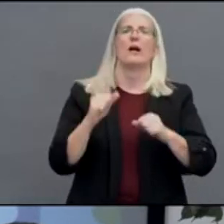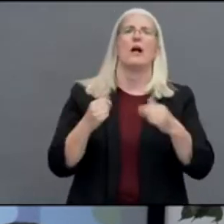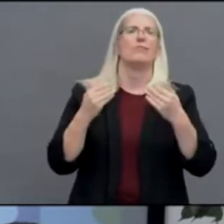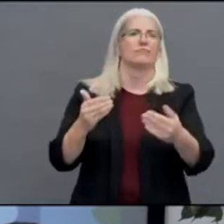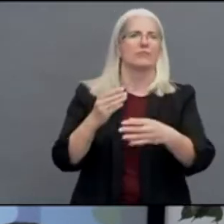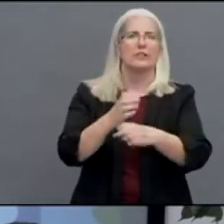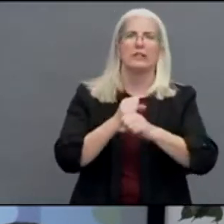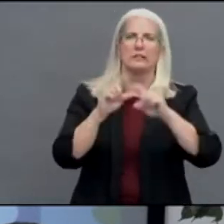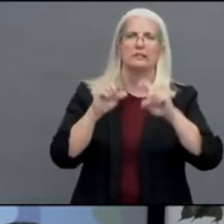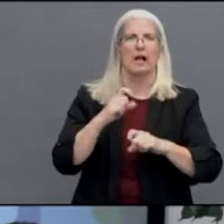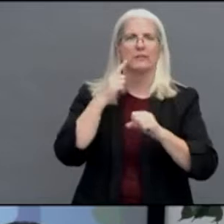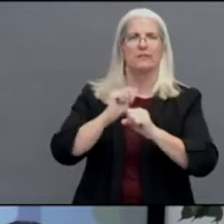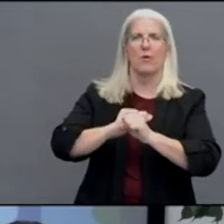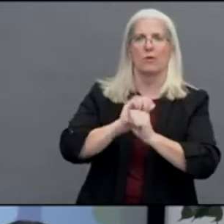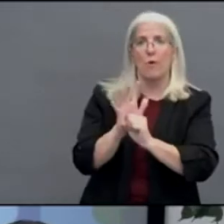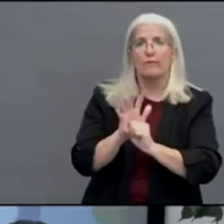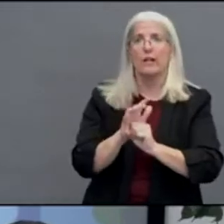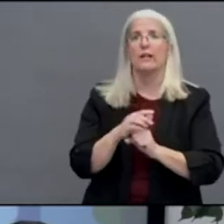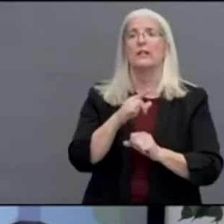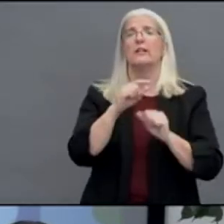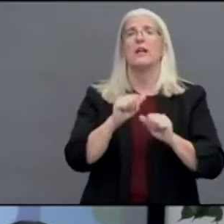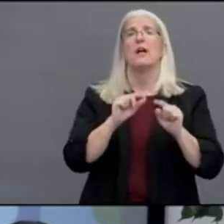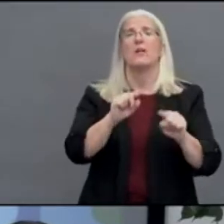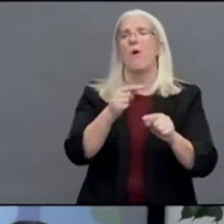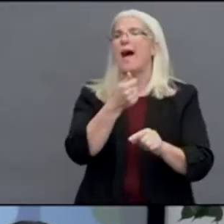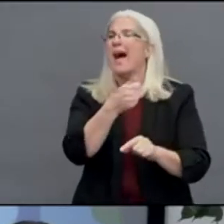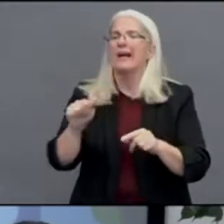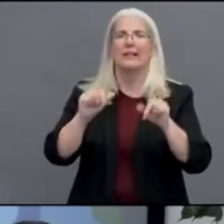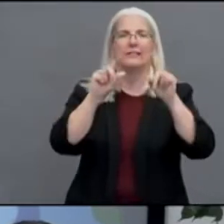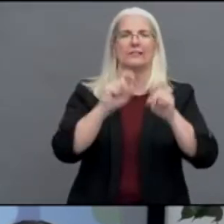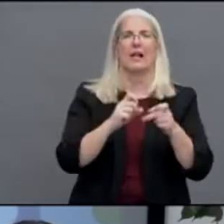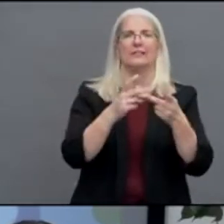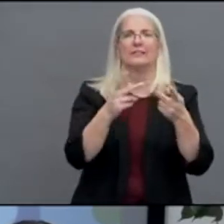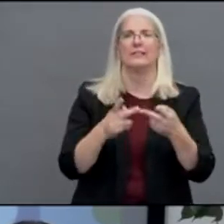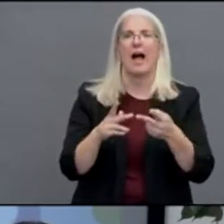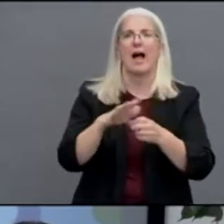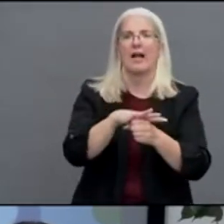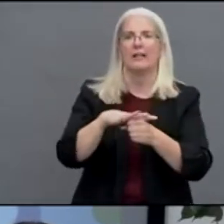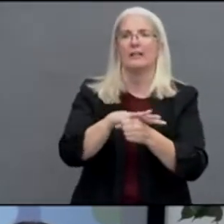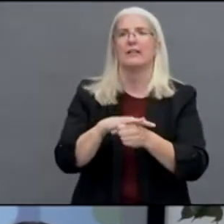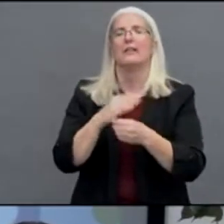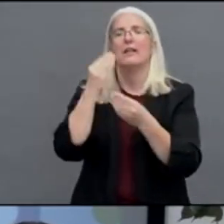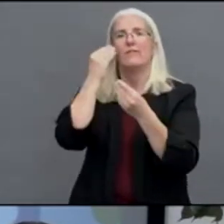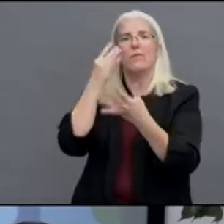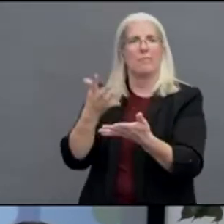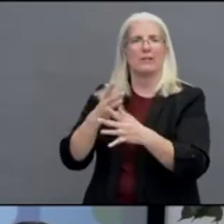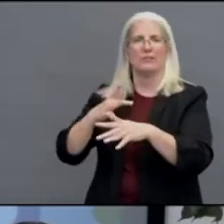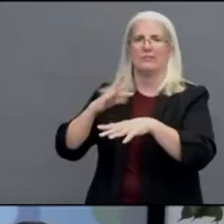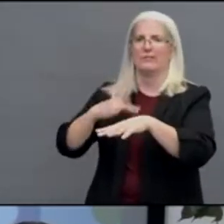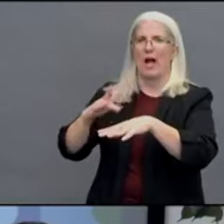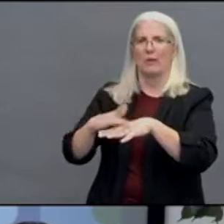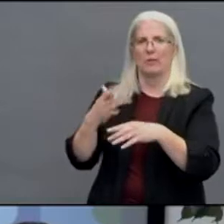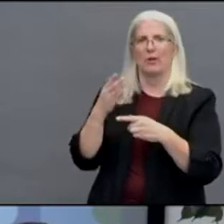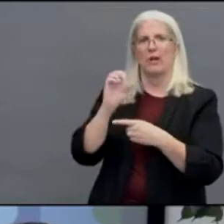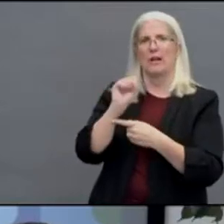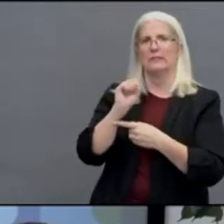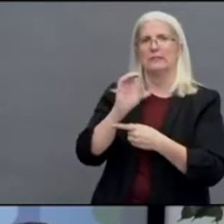Absolutely. They're welcome to visit any of our test sites, and information is available on secfreetest.org.